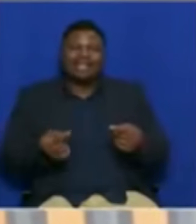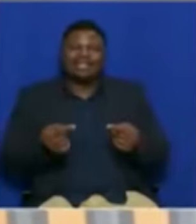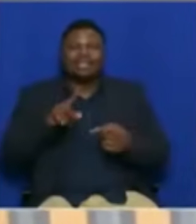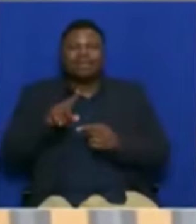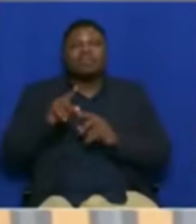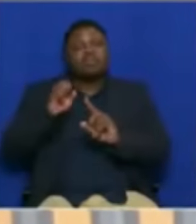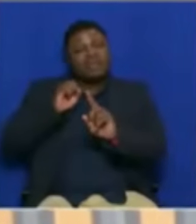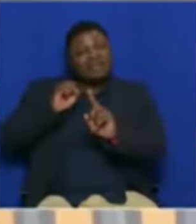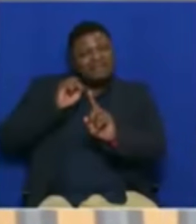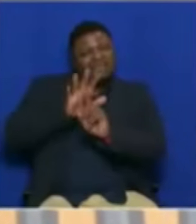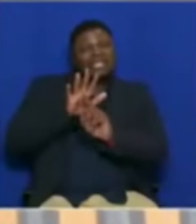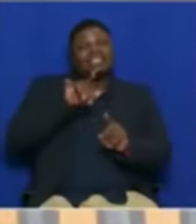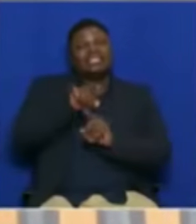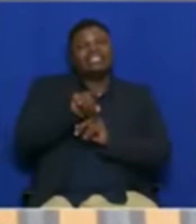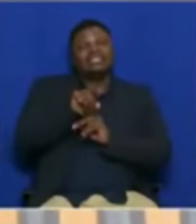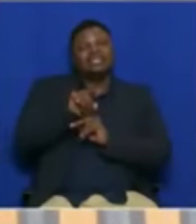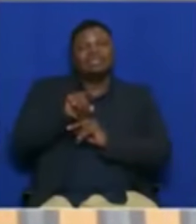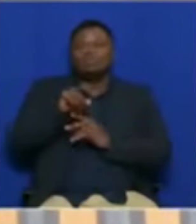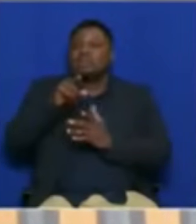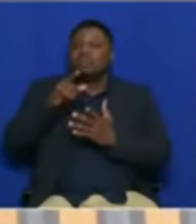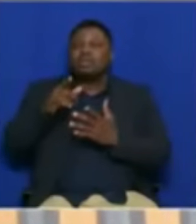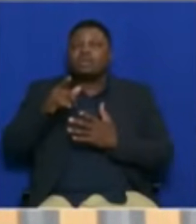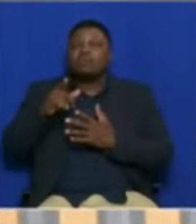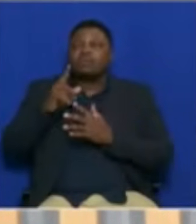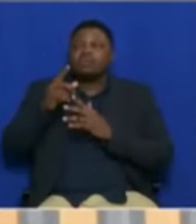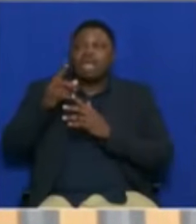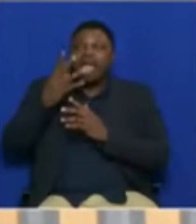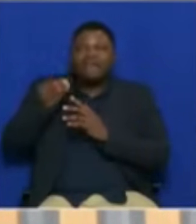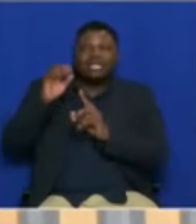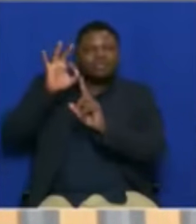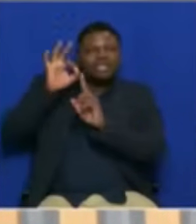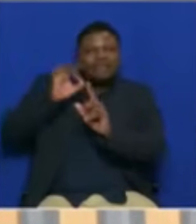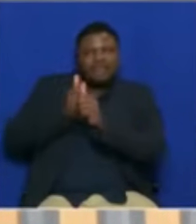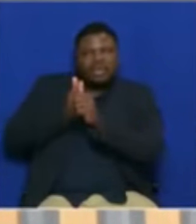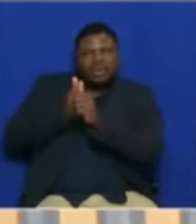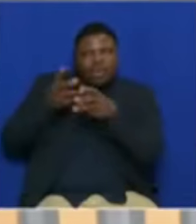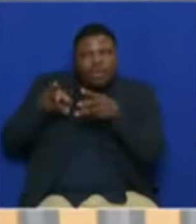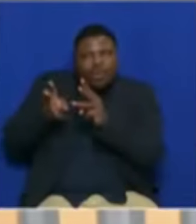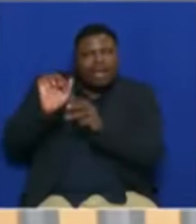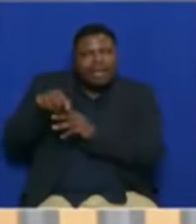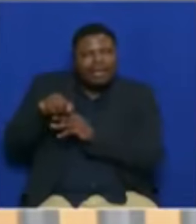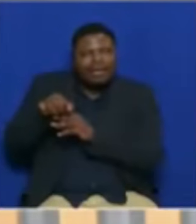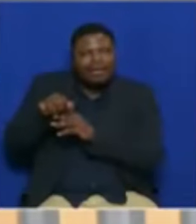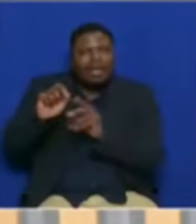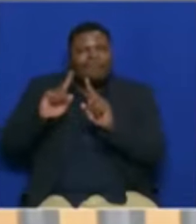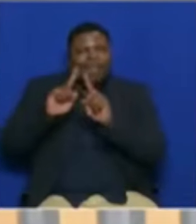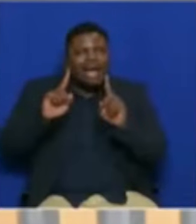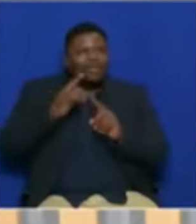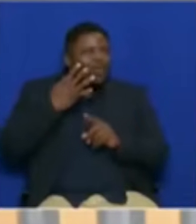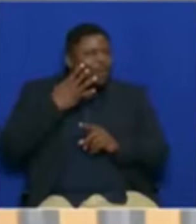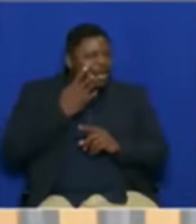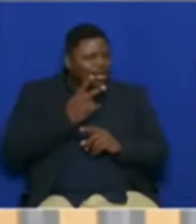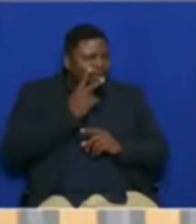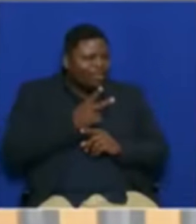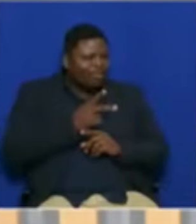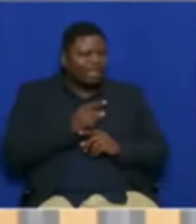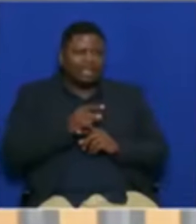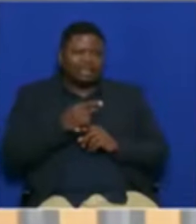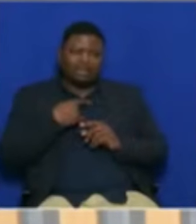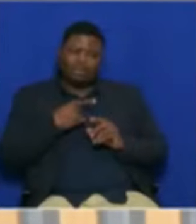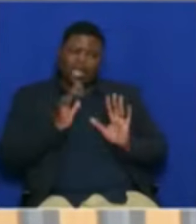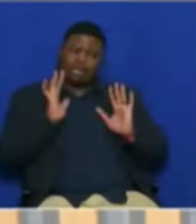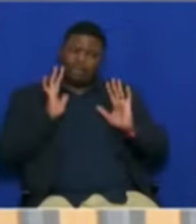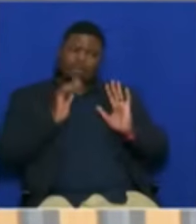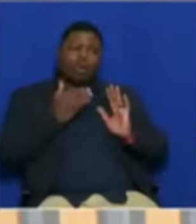particular direction, right? You just looking at it, you should have said, well, we have no say over who they invite